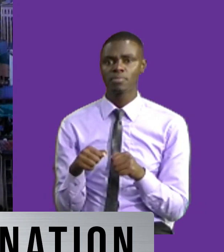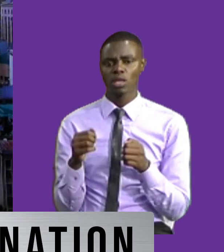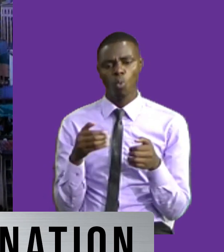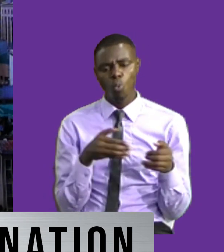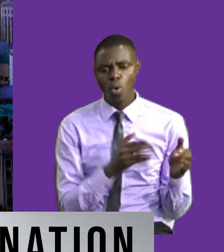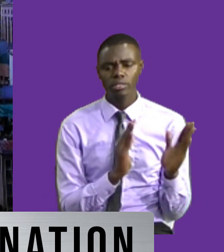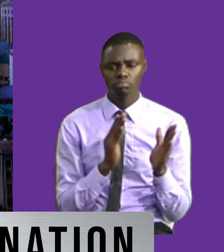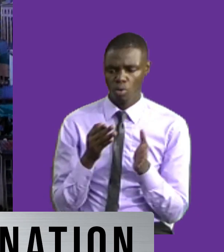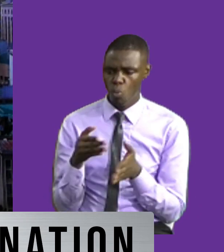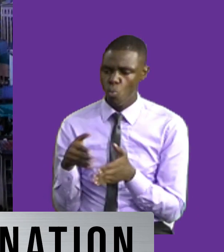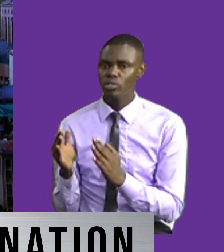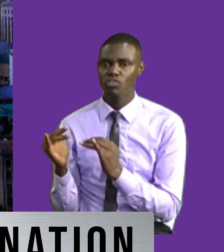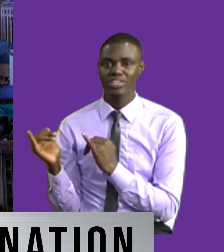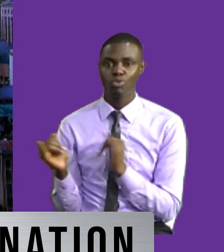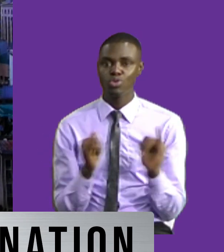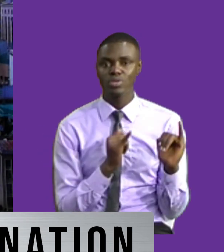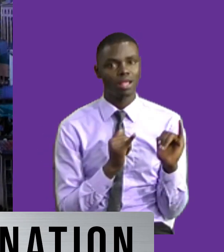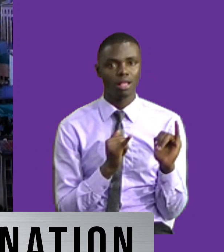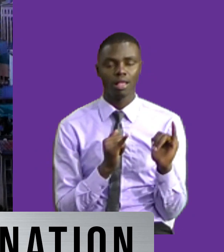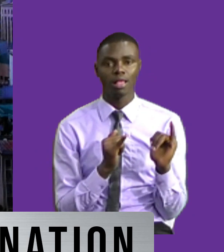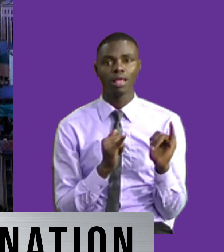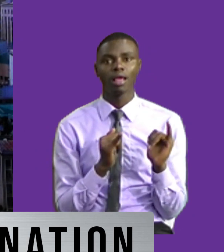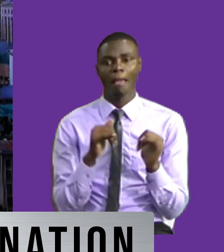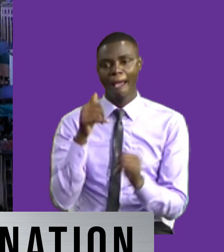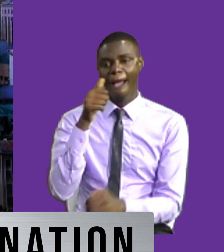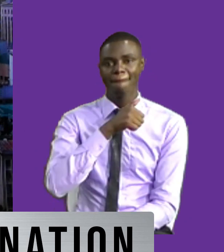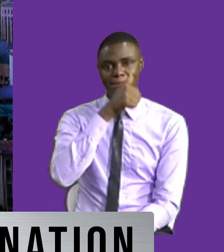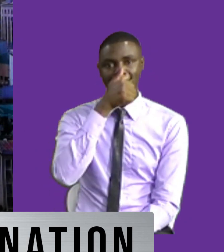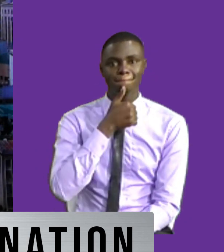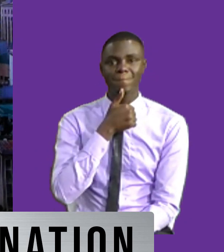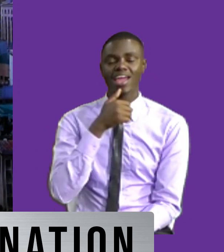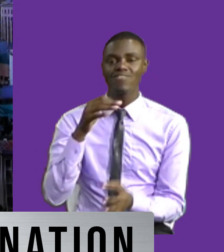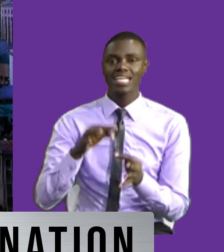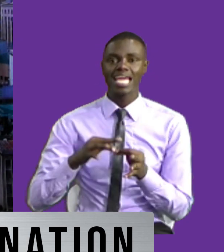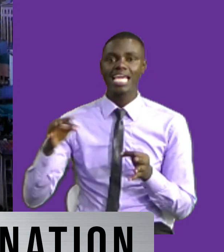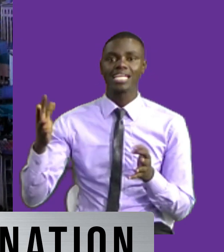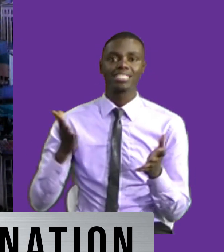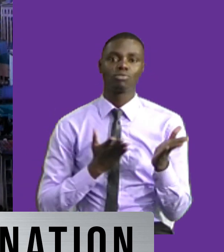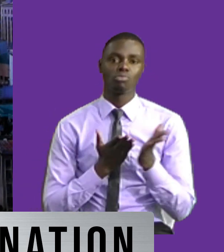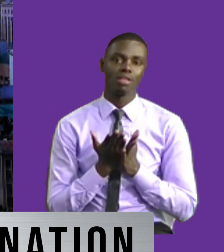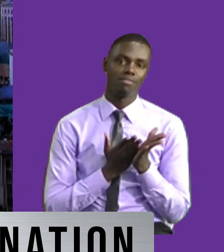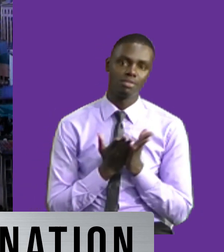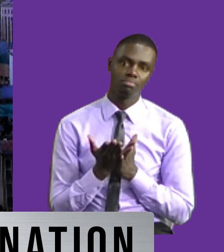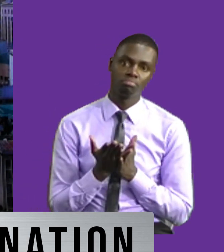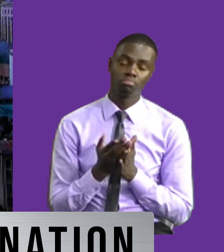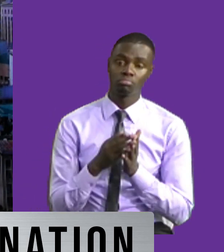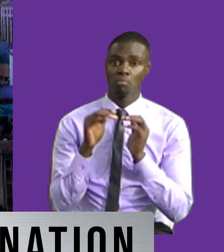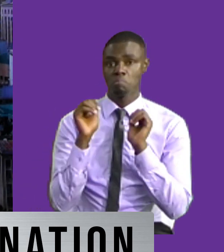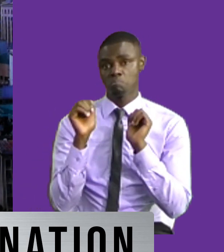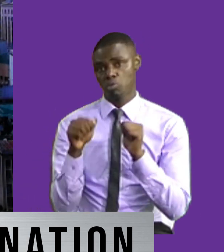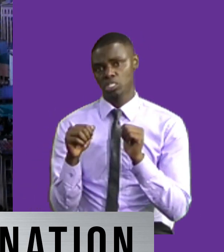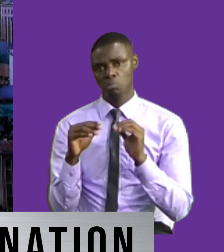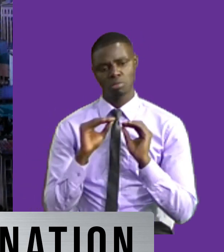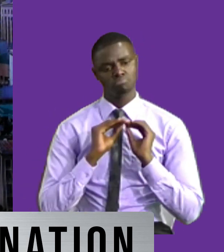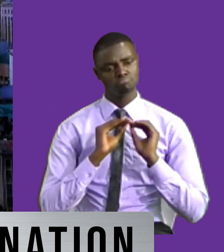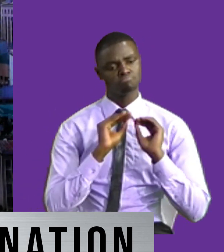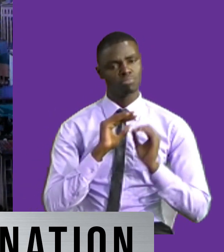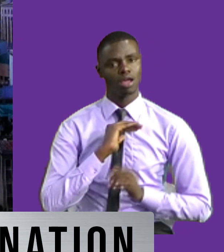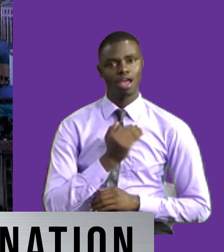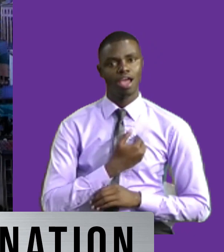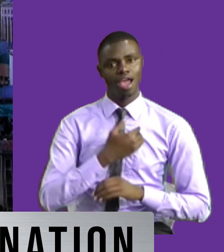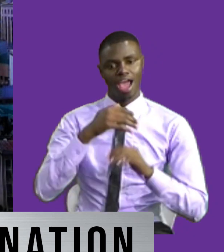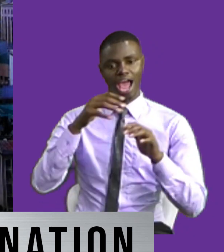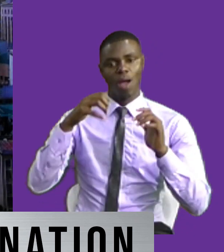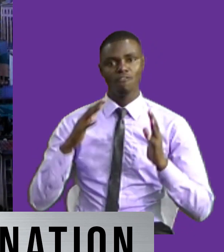method of even introducing private extension services? We can educate our